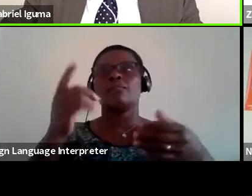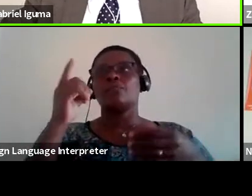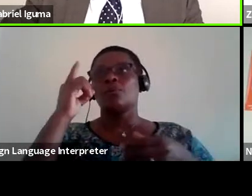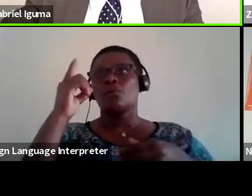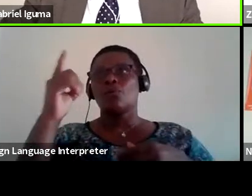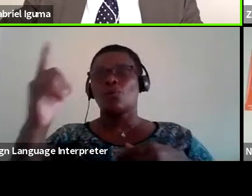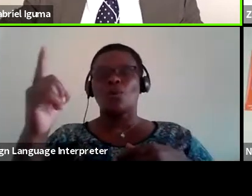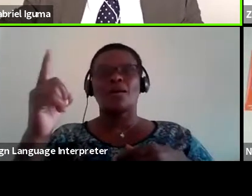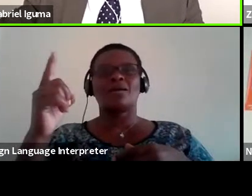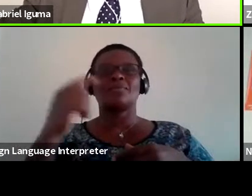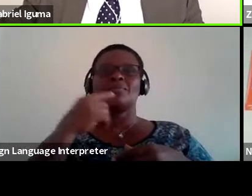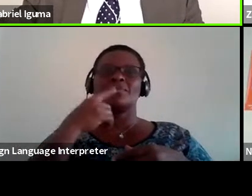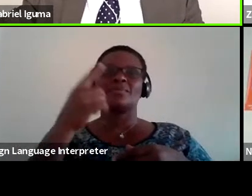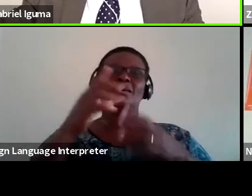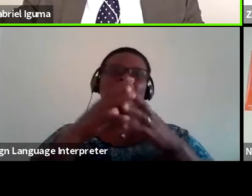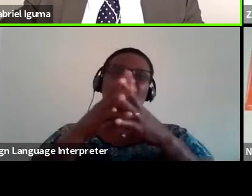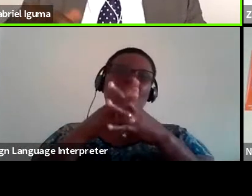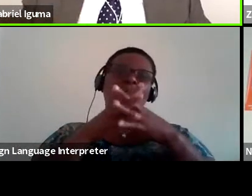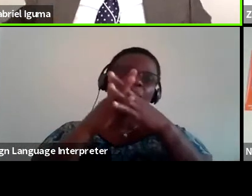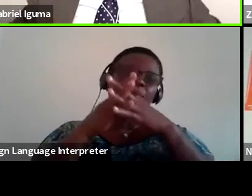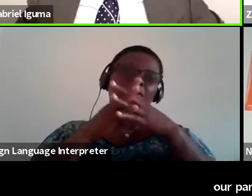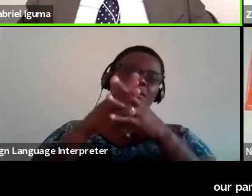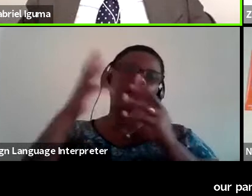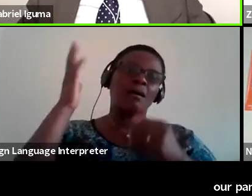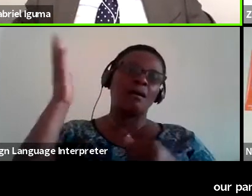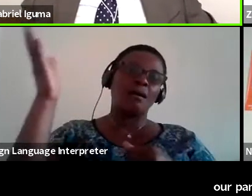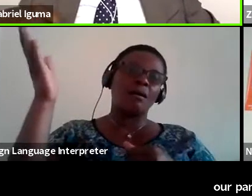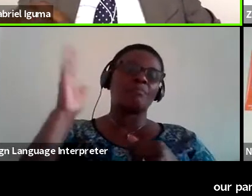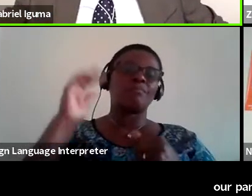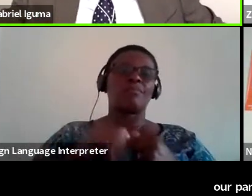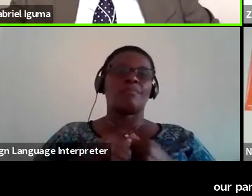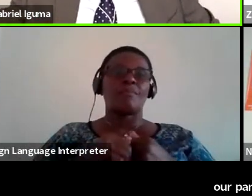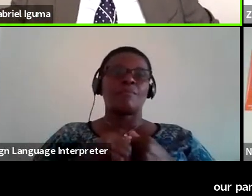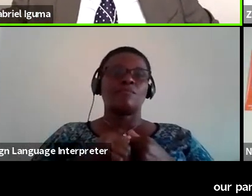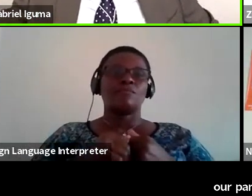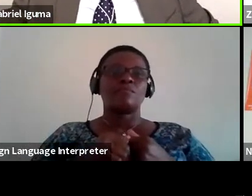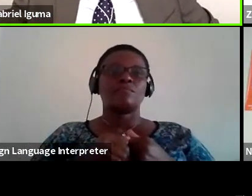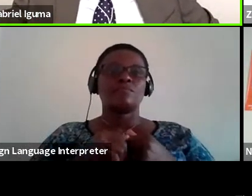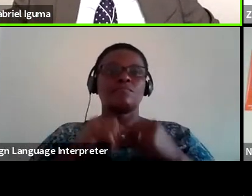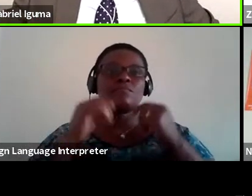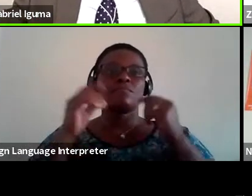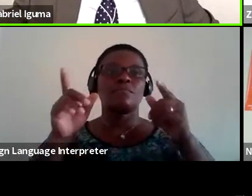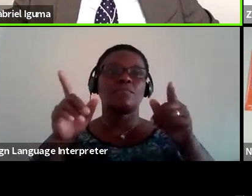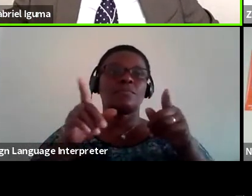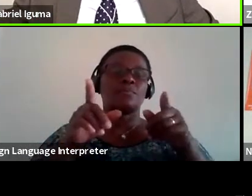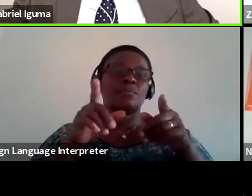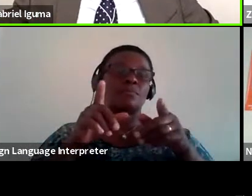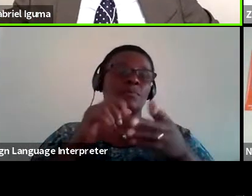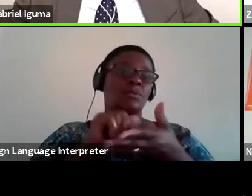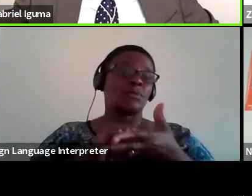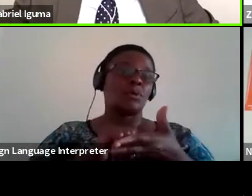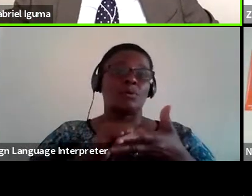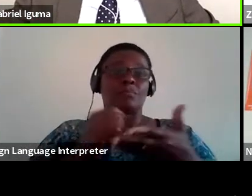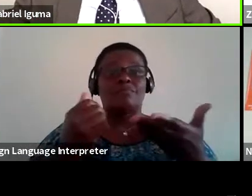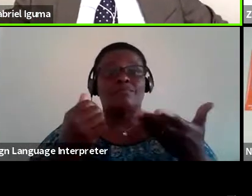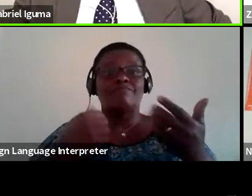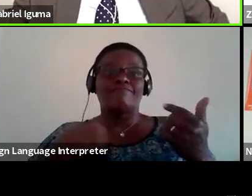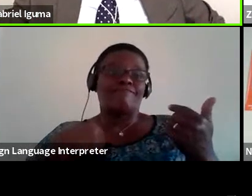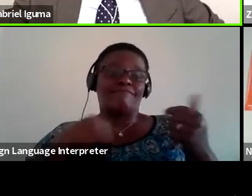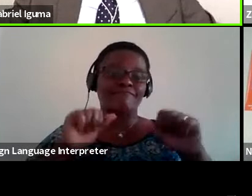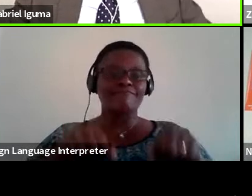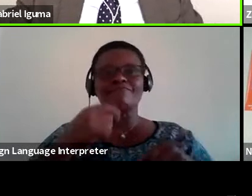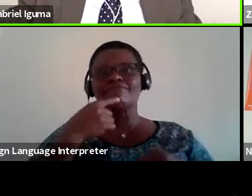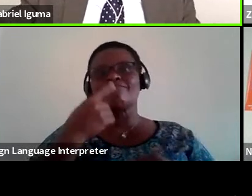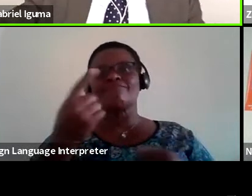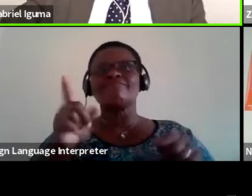States of America. Therefore, people like me can say I was in the US today on that account. But